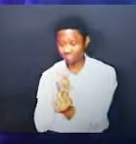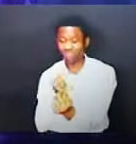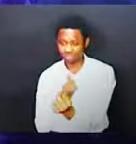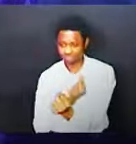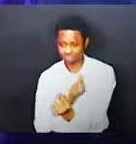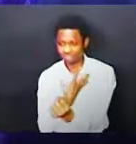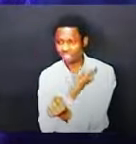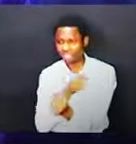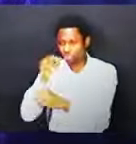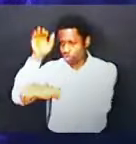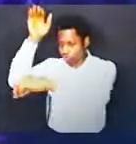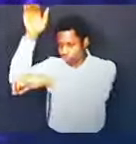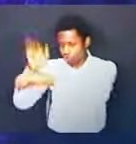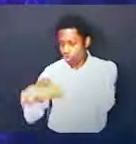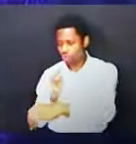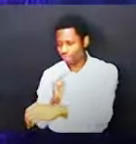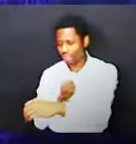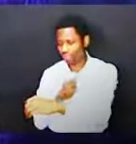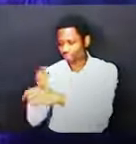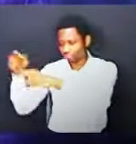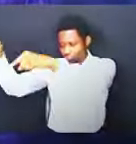holy life.